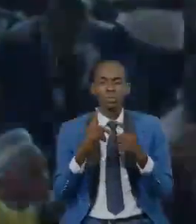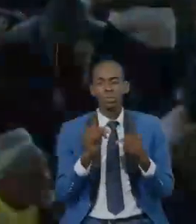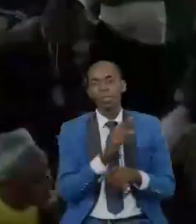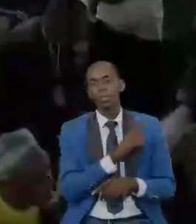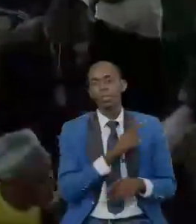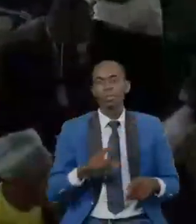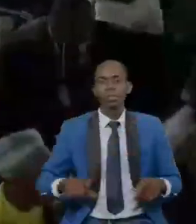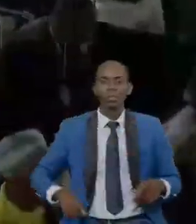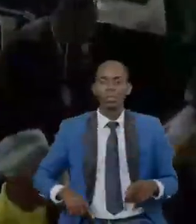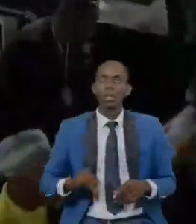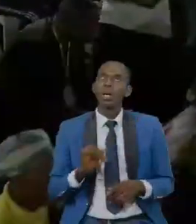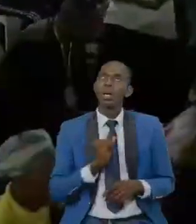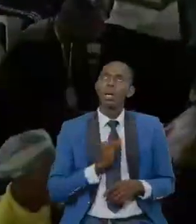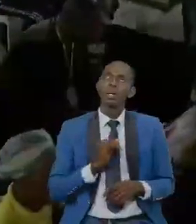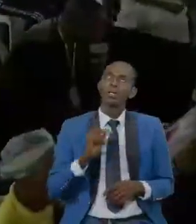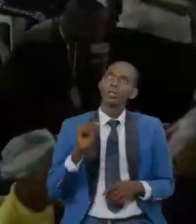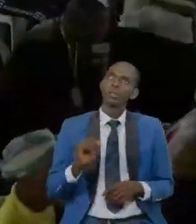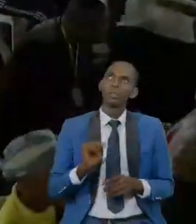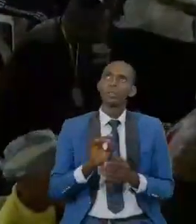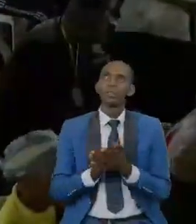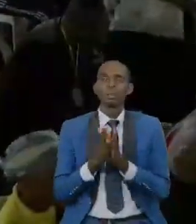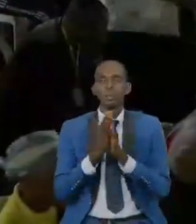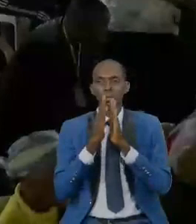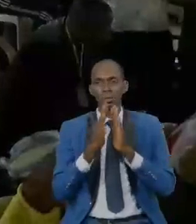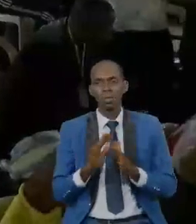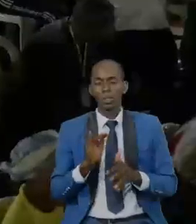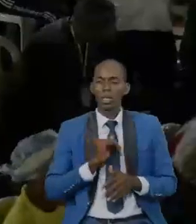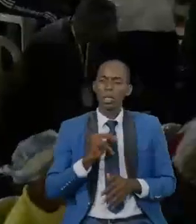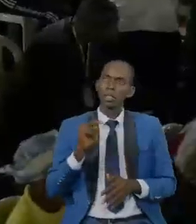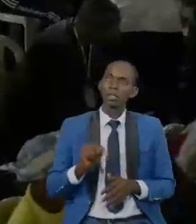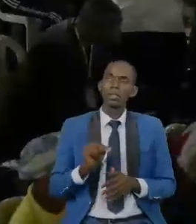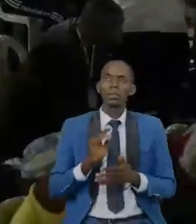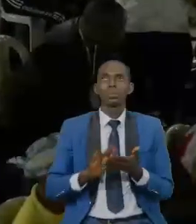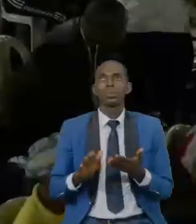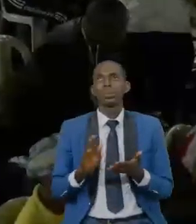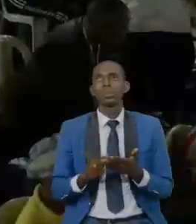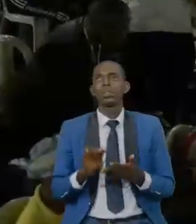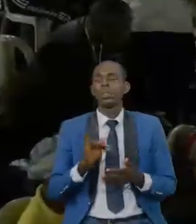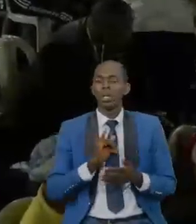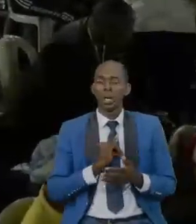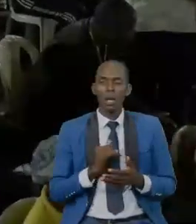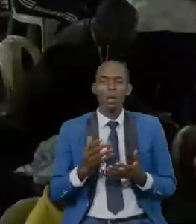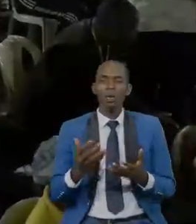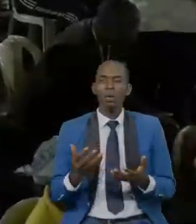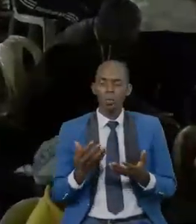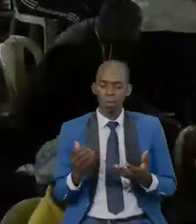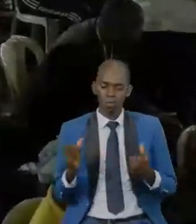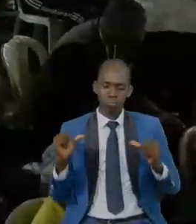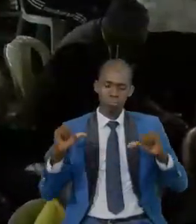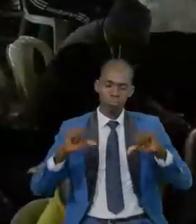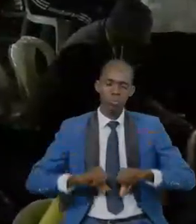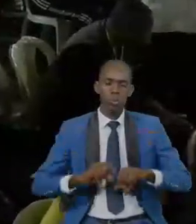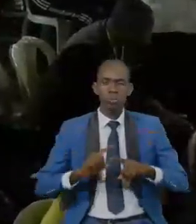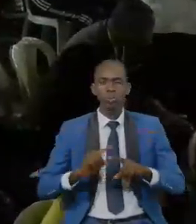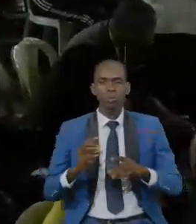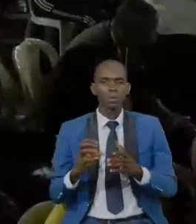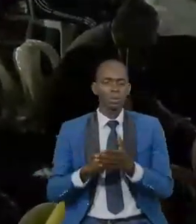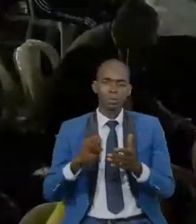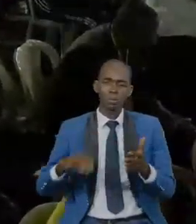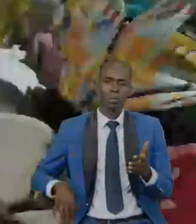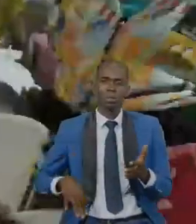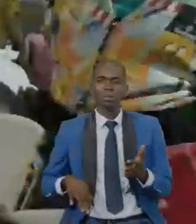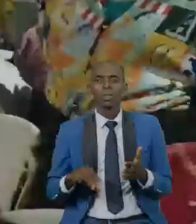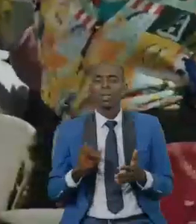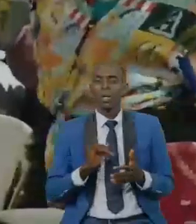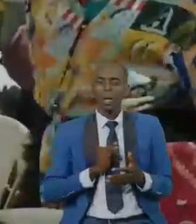need peace. I need pardon. I want condemnation to go away. I